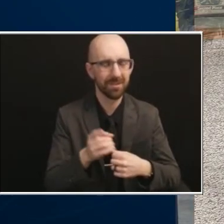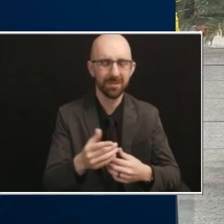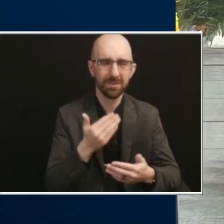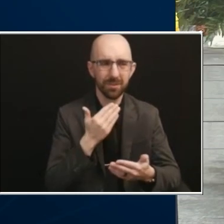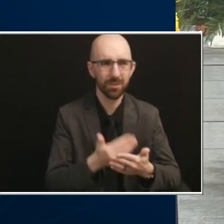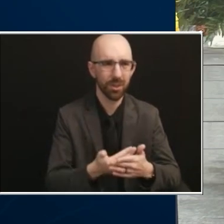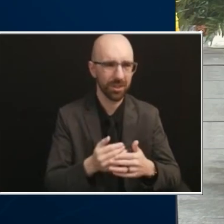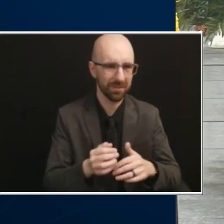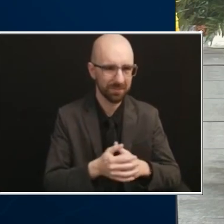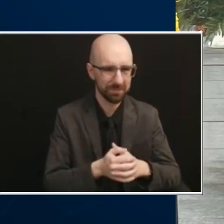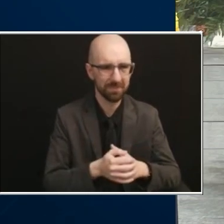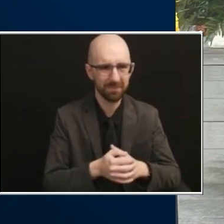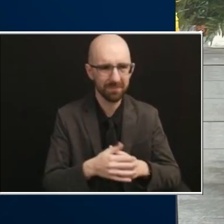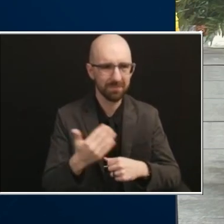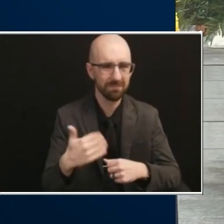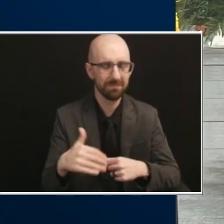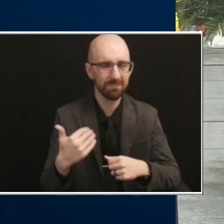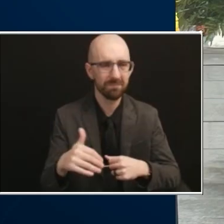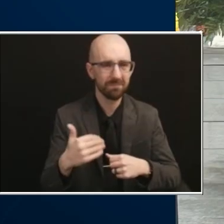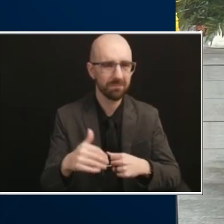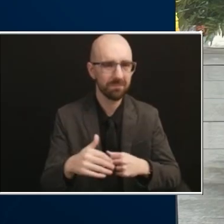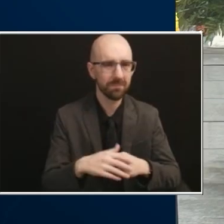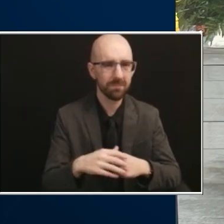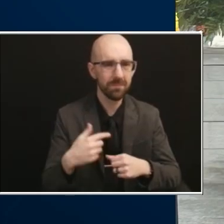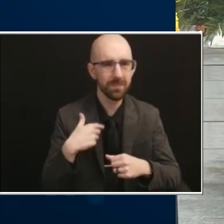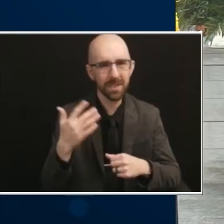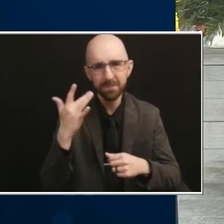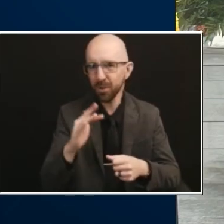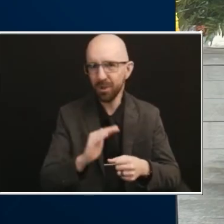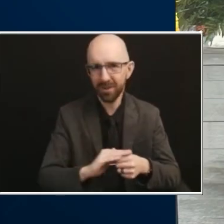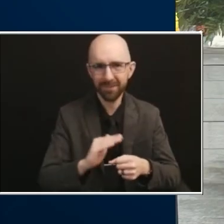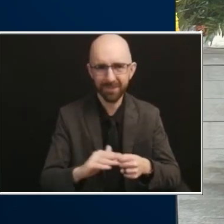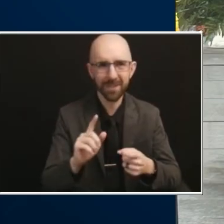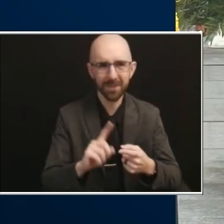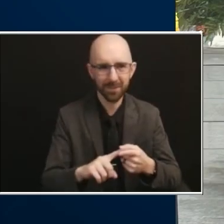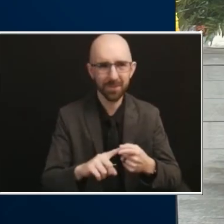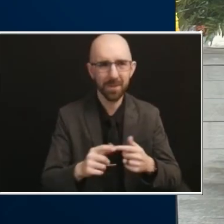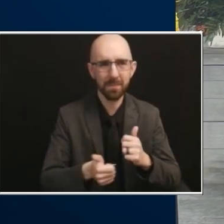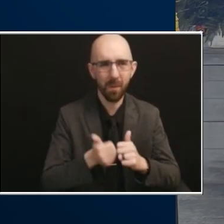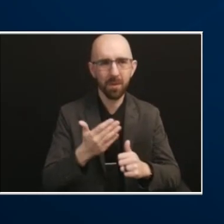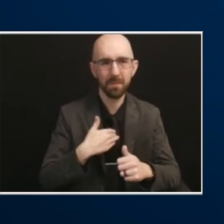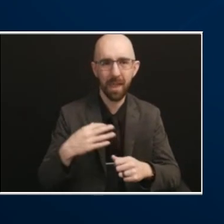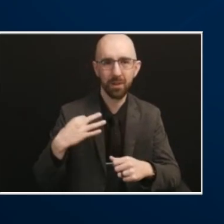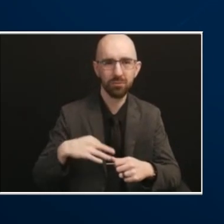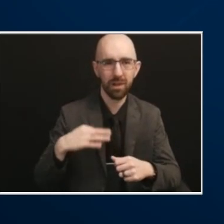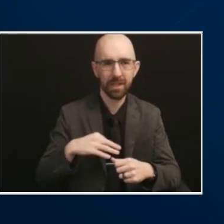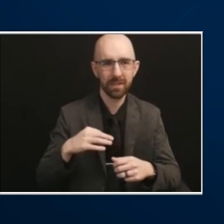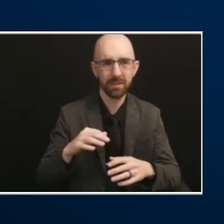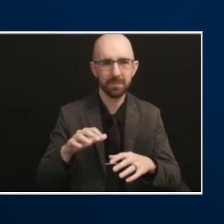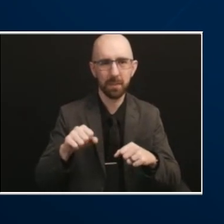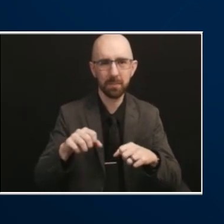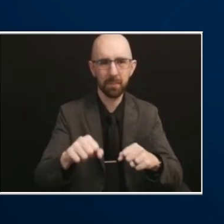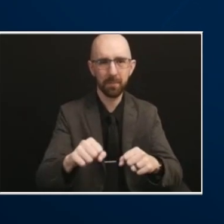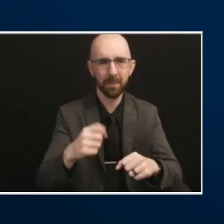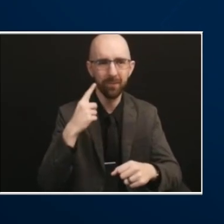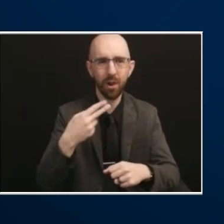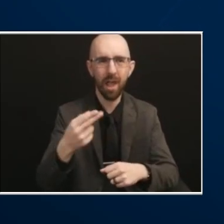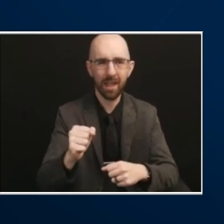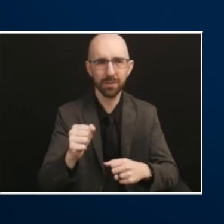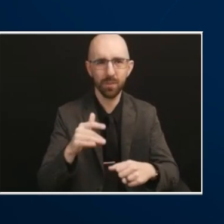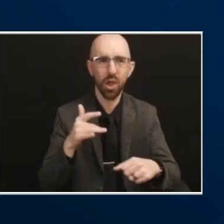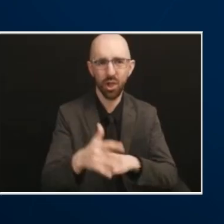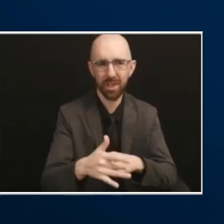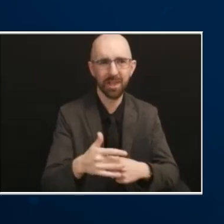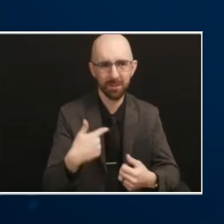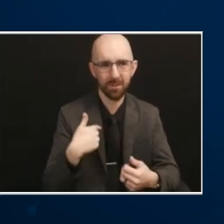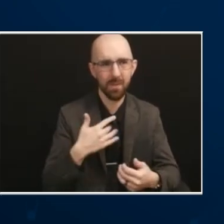Oh, man. I was smart enough to get most of my credits required for high school early on, so I was Nice. I was lucky enough